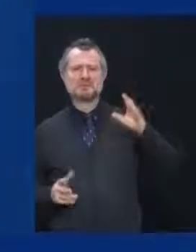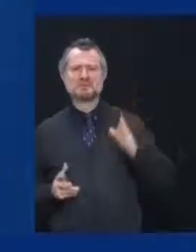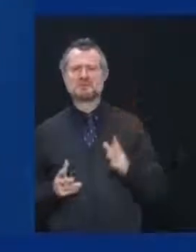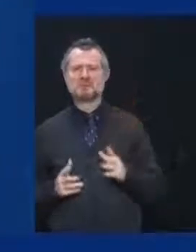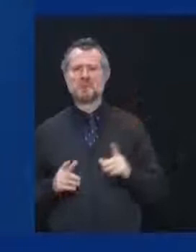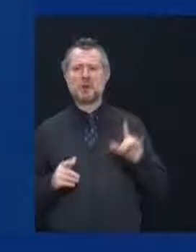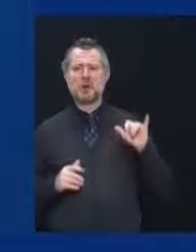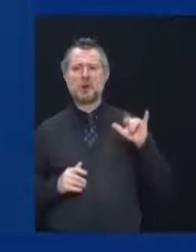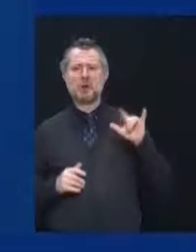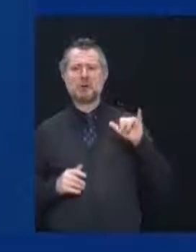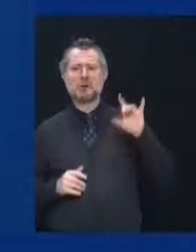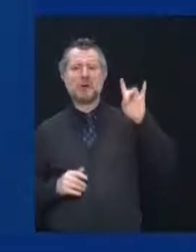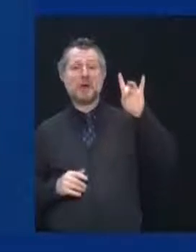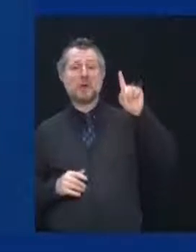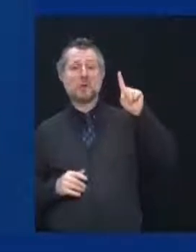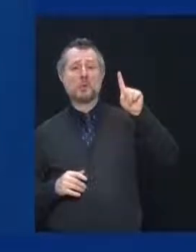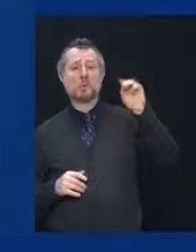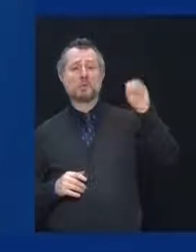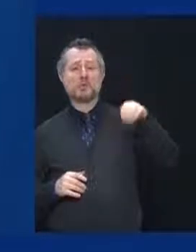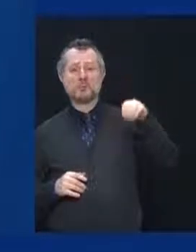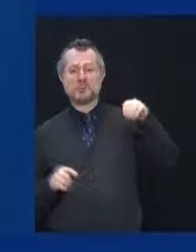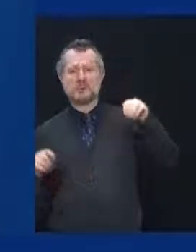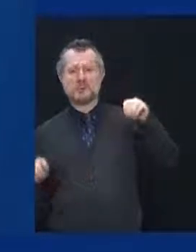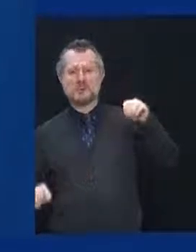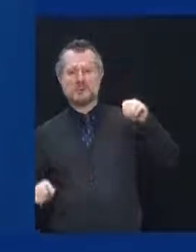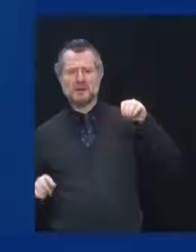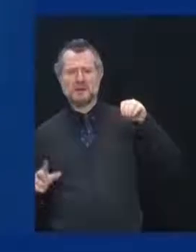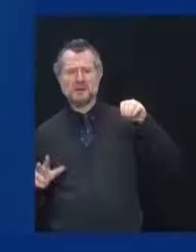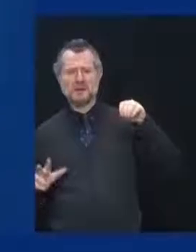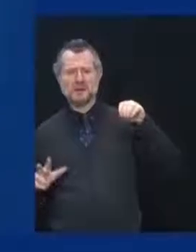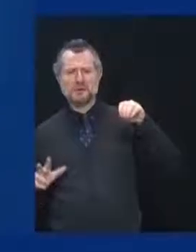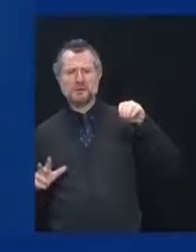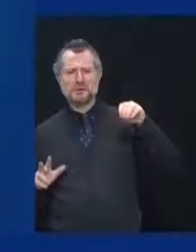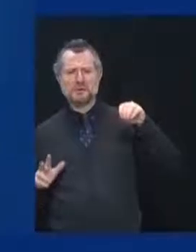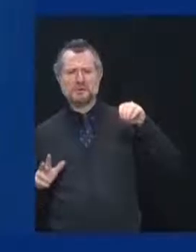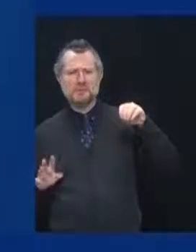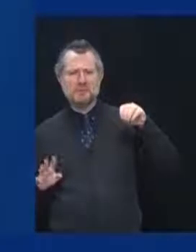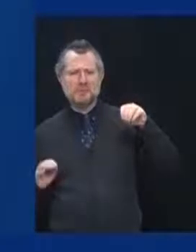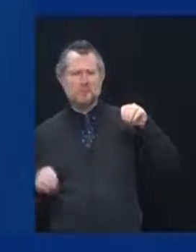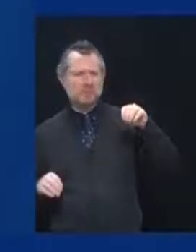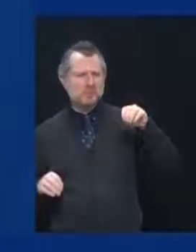Long Island, 81 to 34.